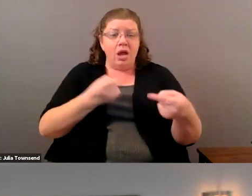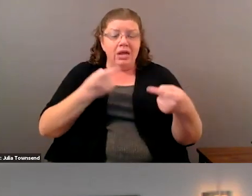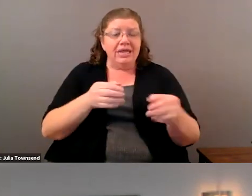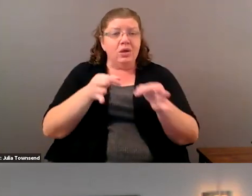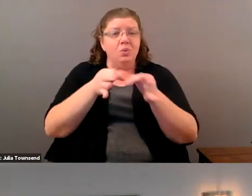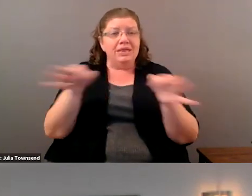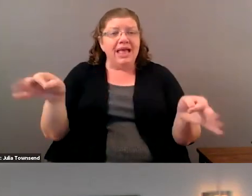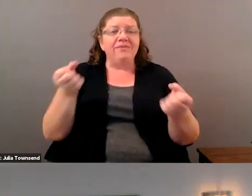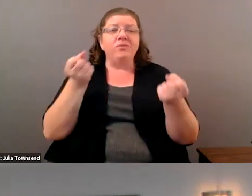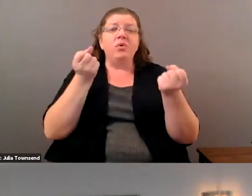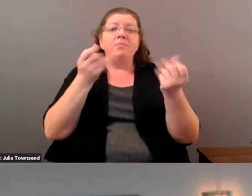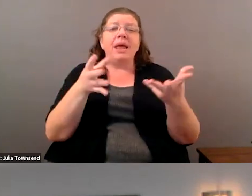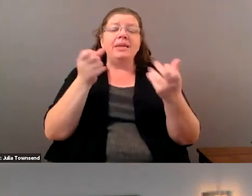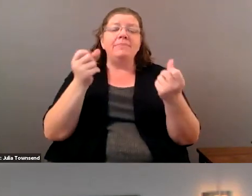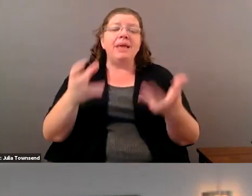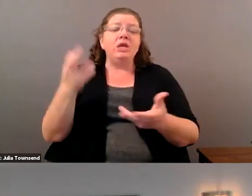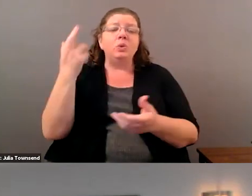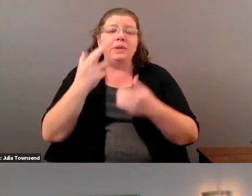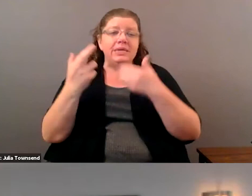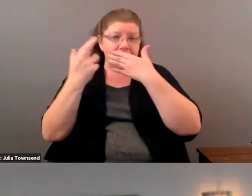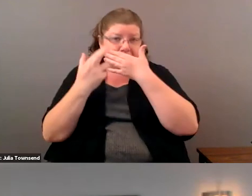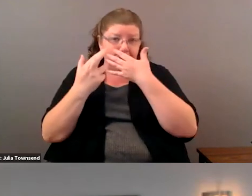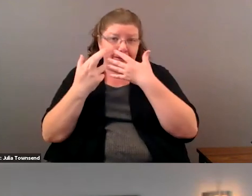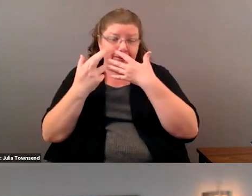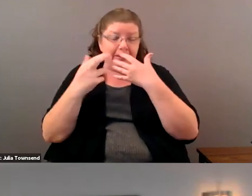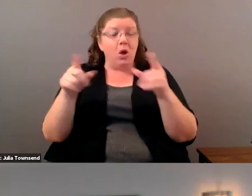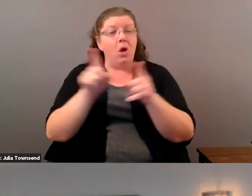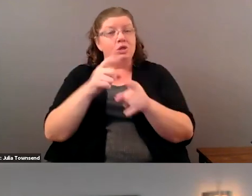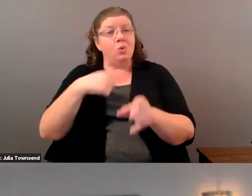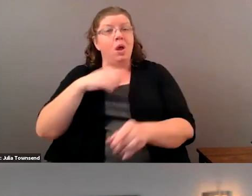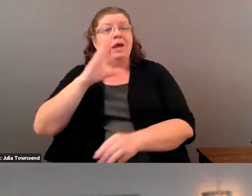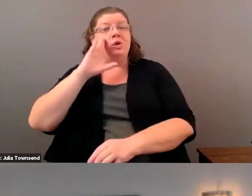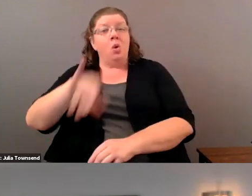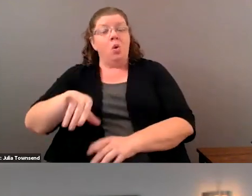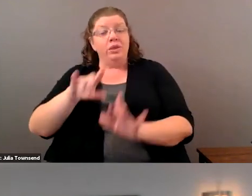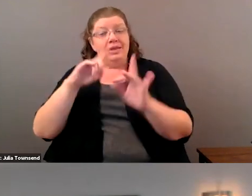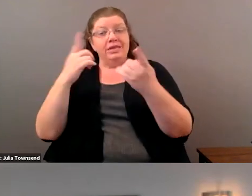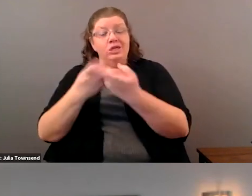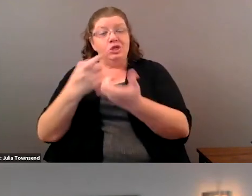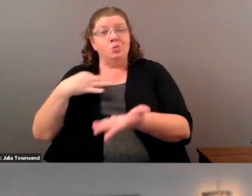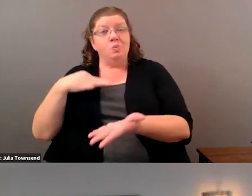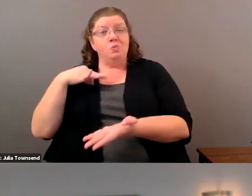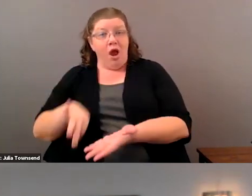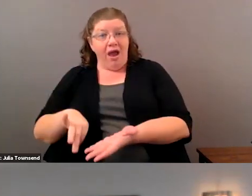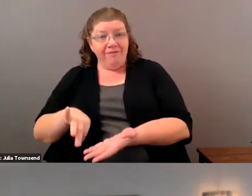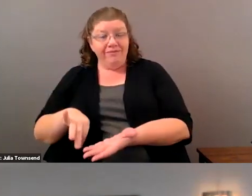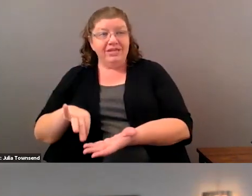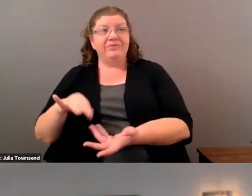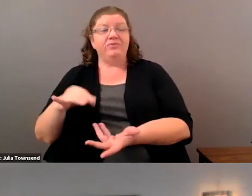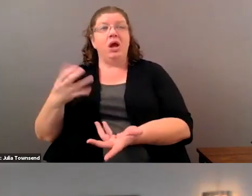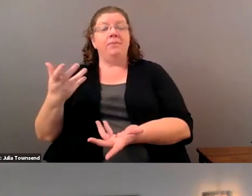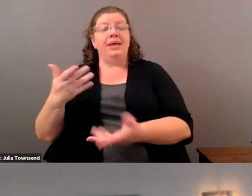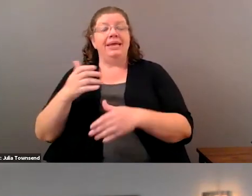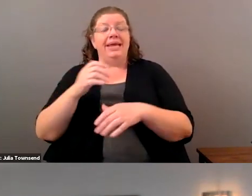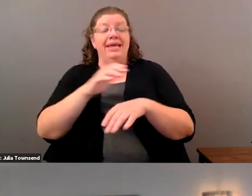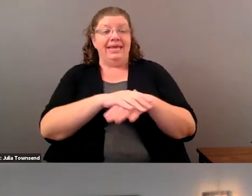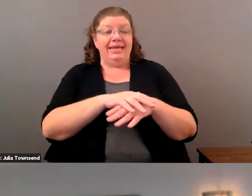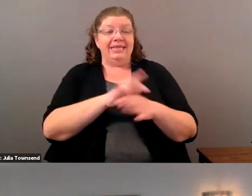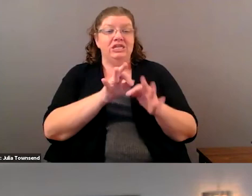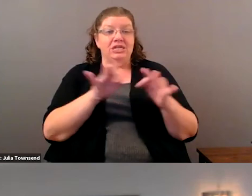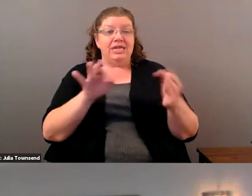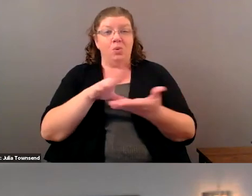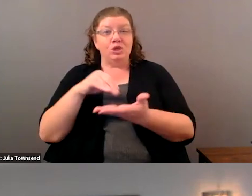multiple reasons. And I also know that the district does profit from English language learners. They